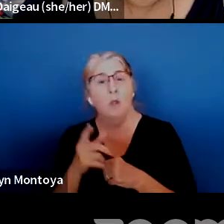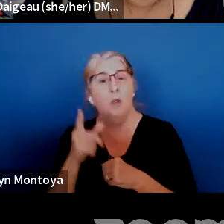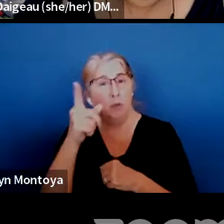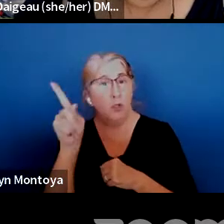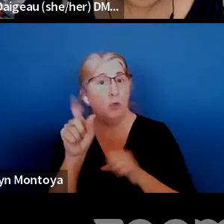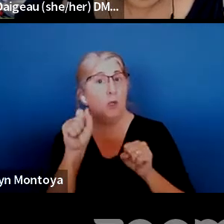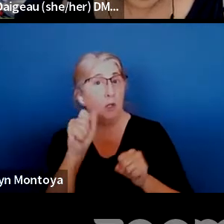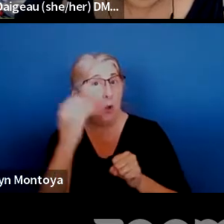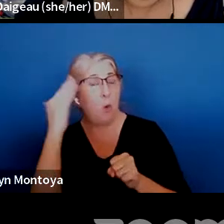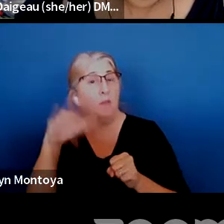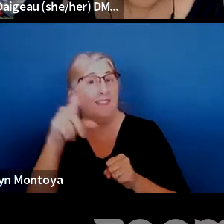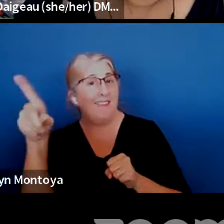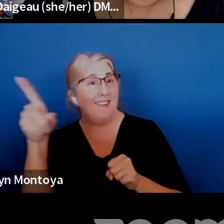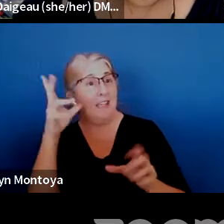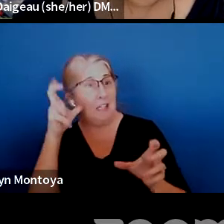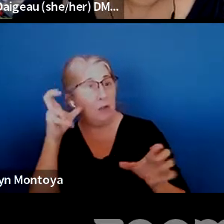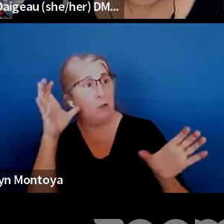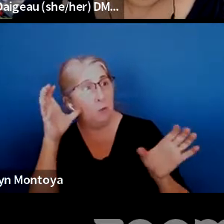taken seriously.